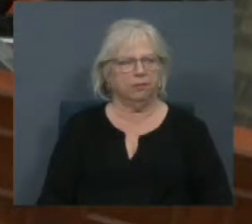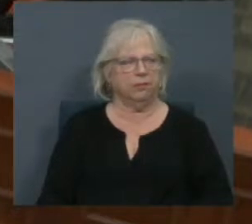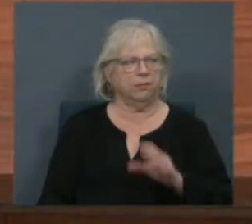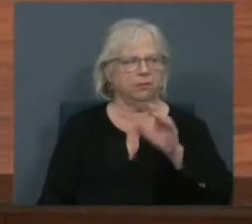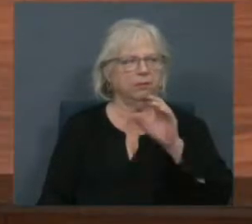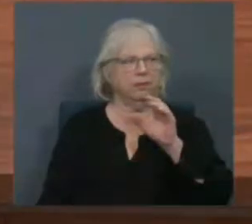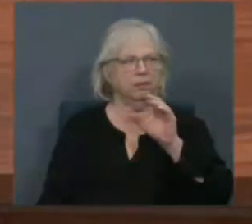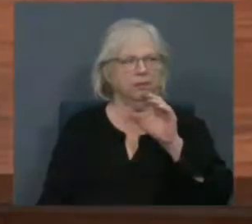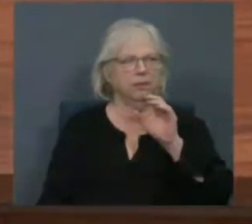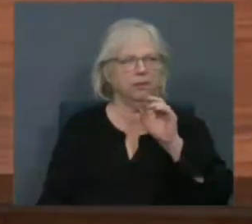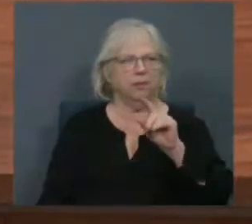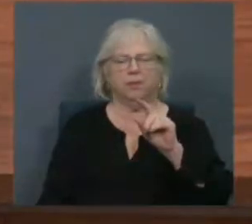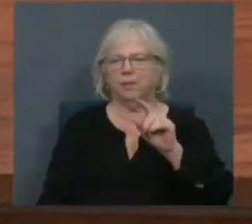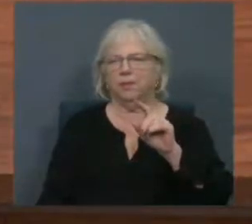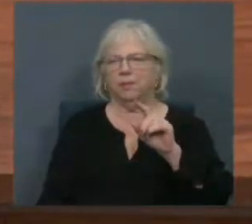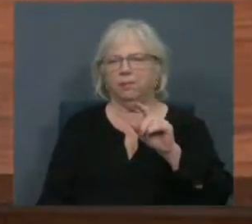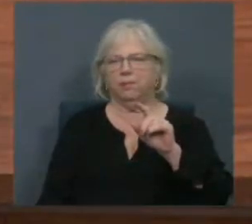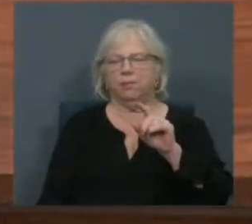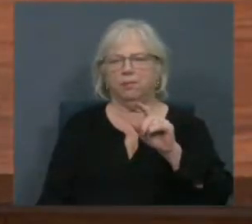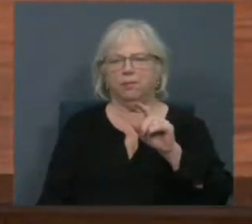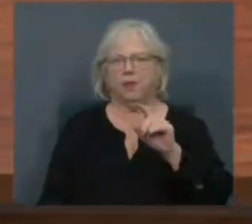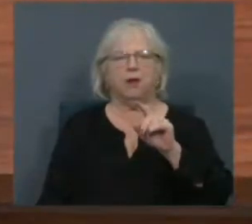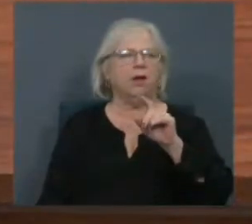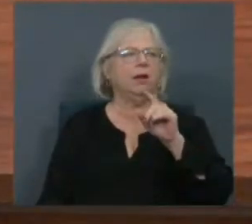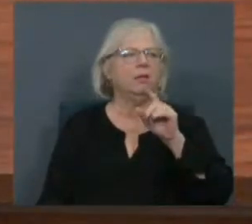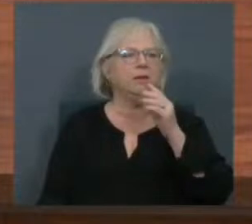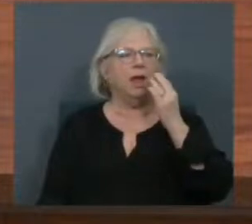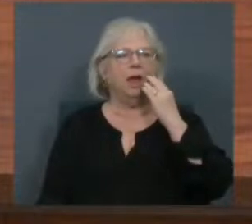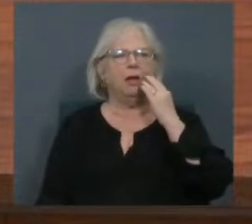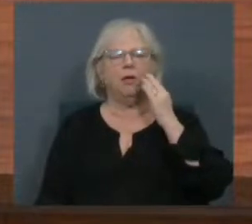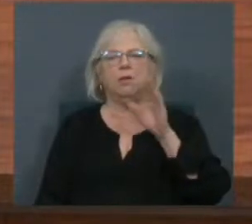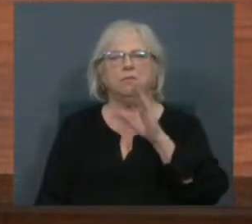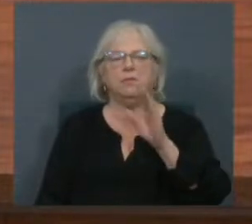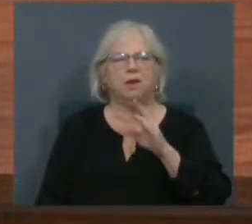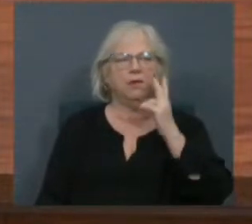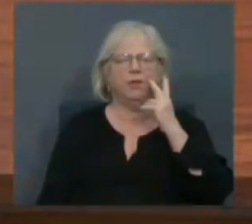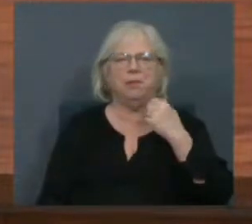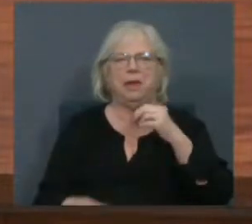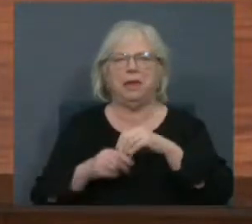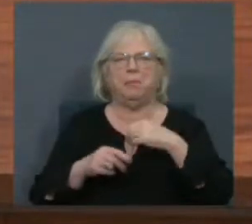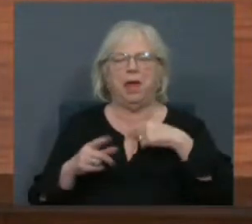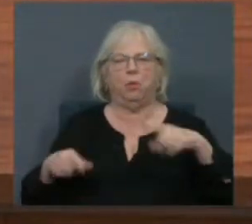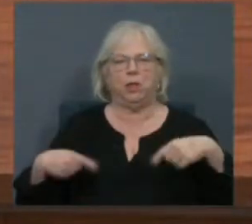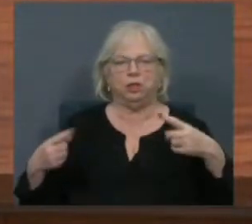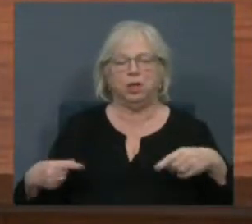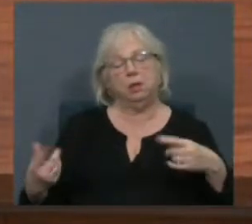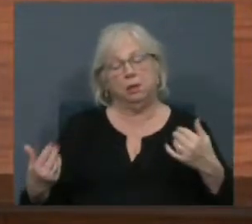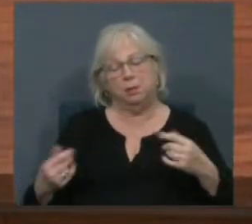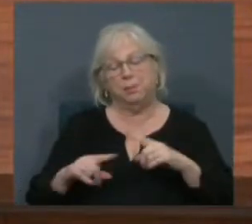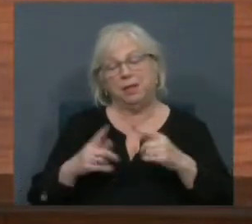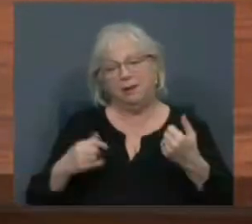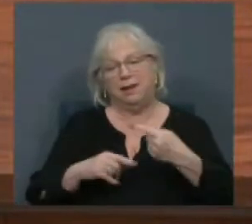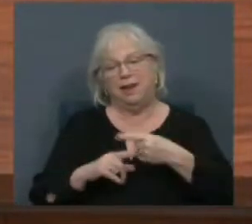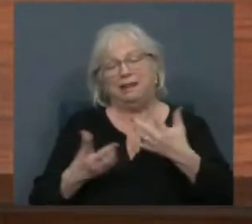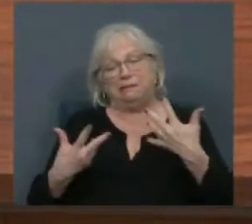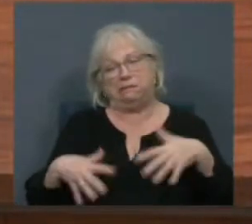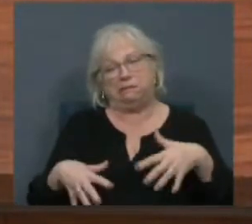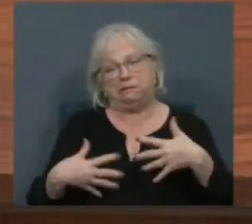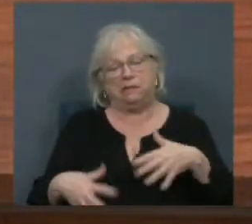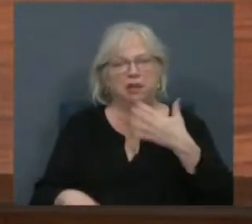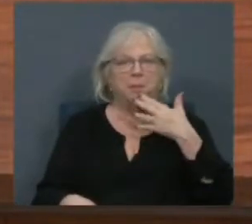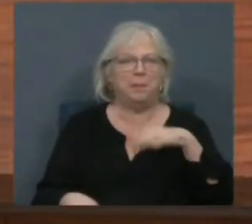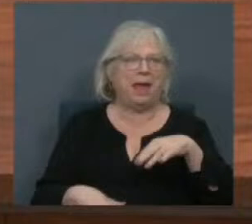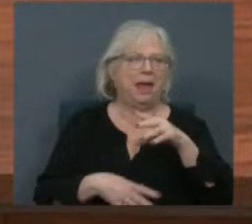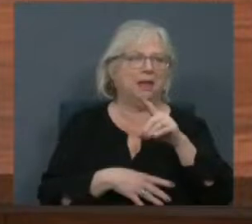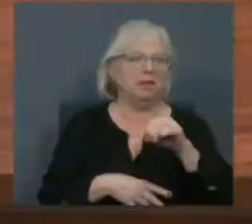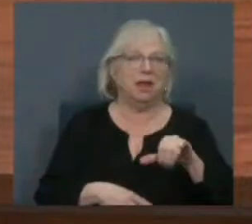Okay, I know you guys have not ever seen me in my wheelchair. I've had a bad day. But I do want to